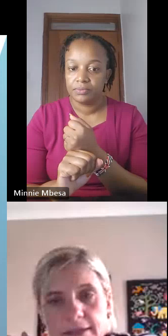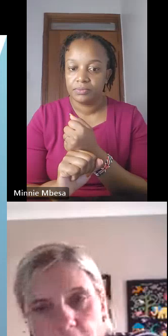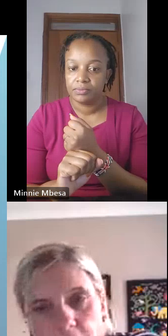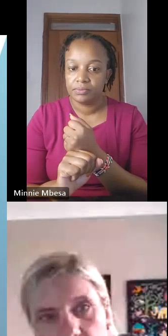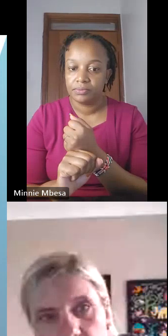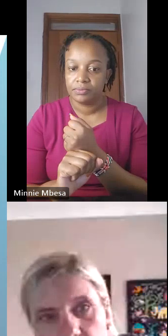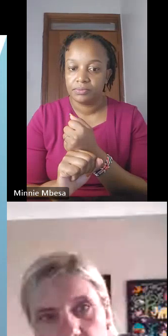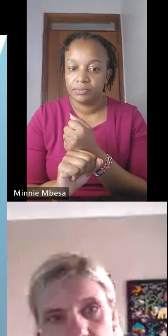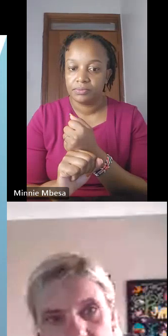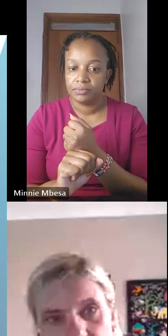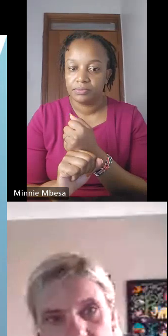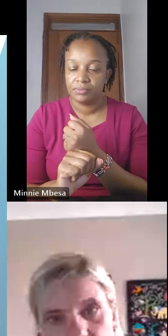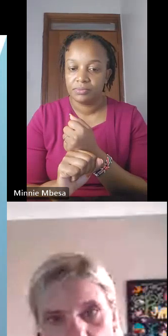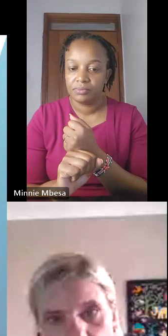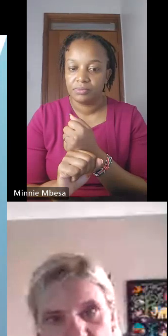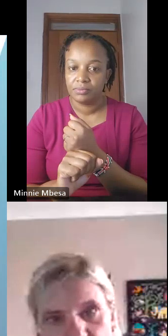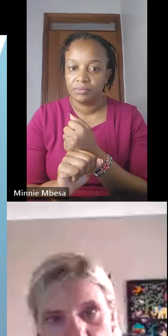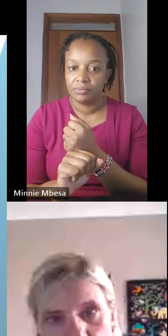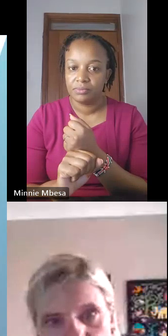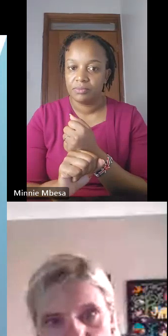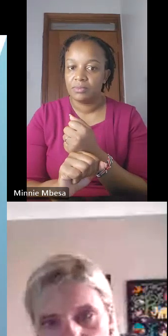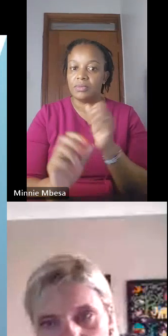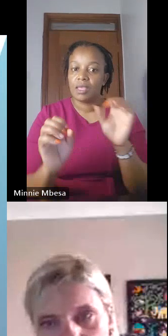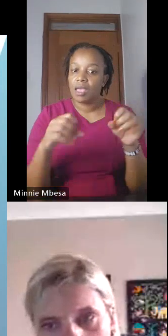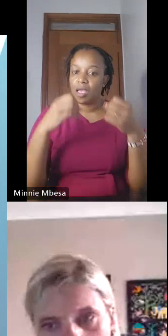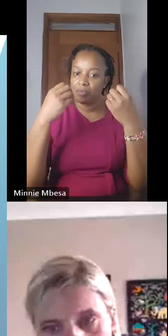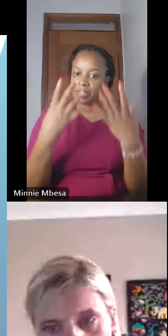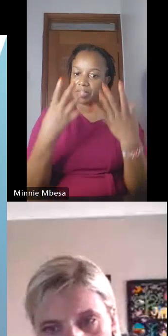Say that again. For how many years does the scholarship?